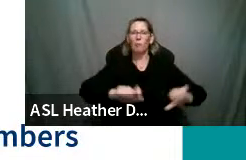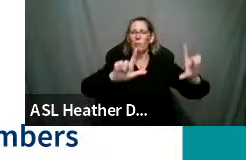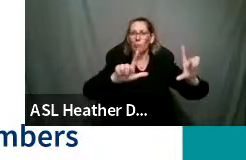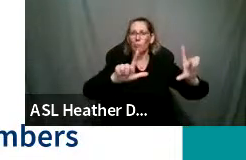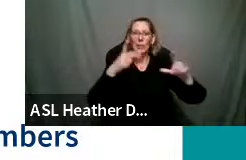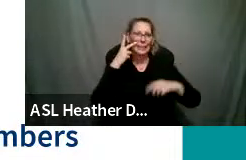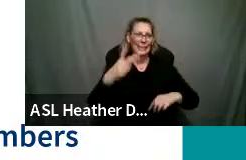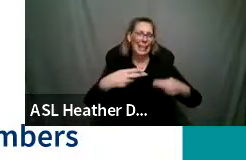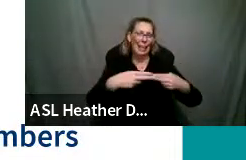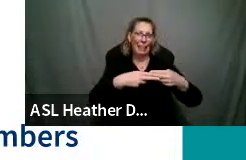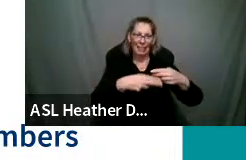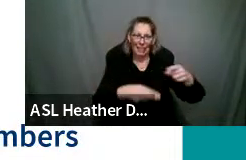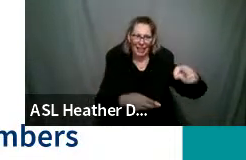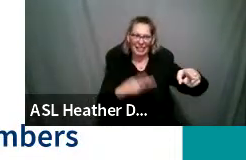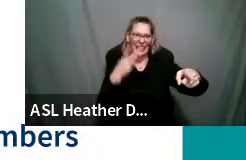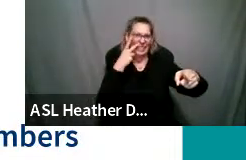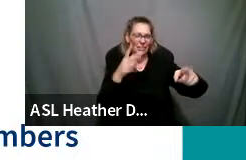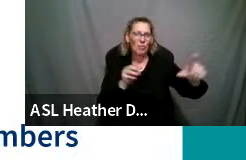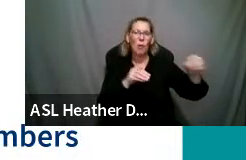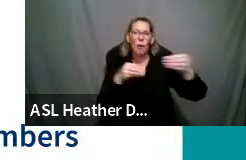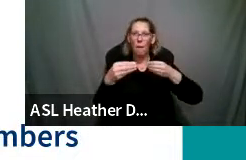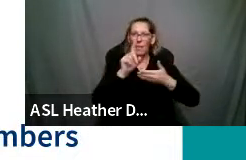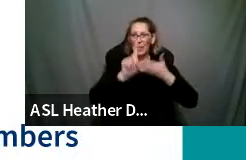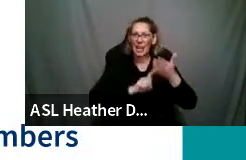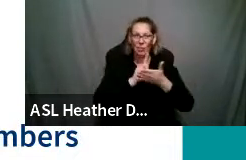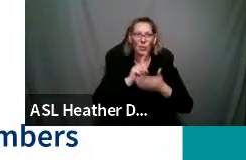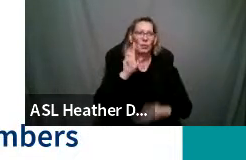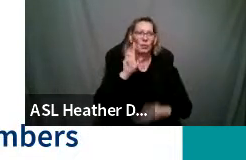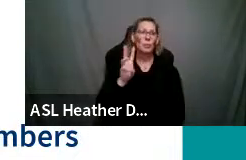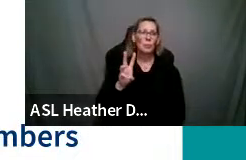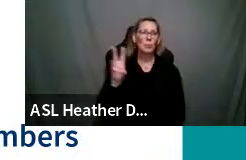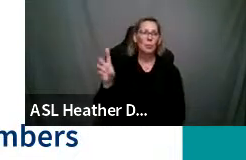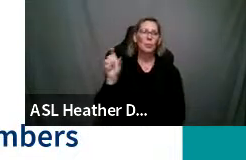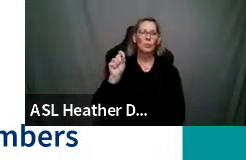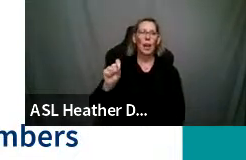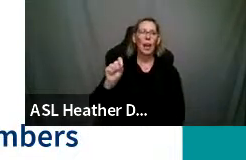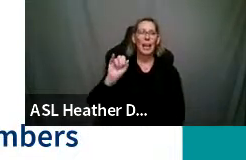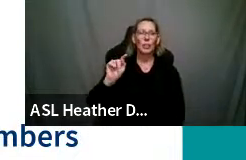link to access office hours. It's